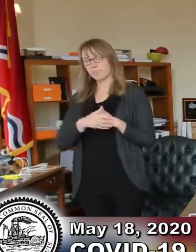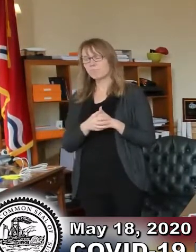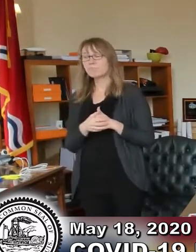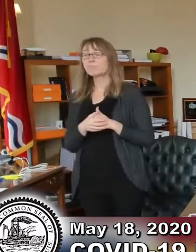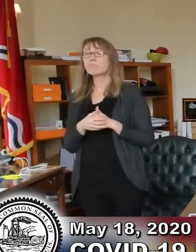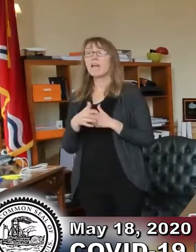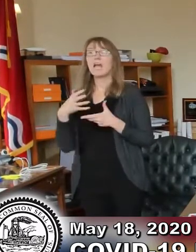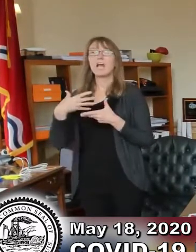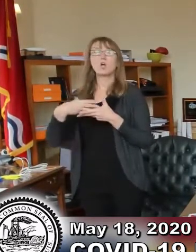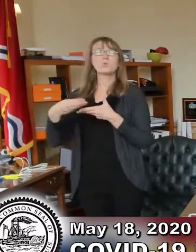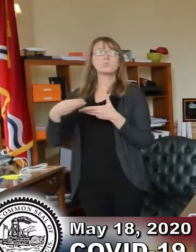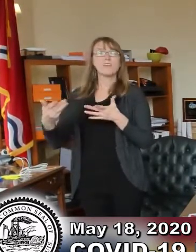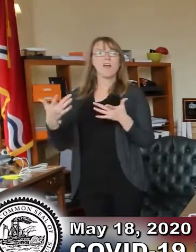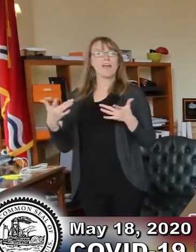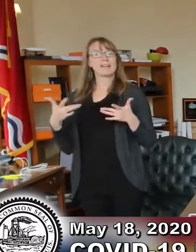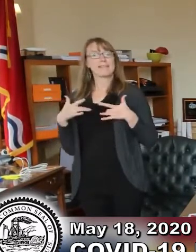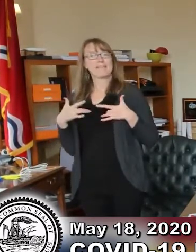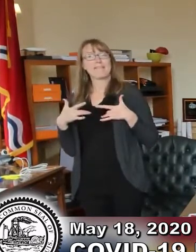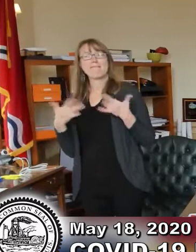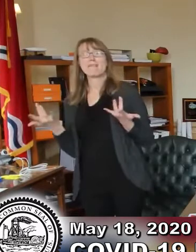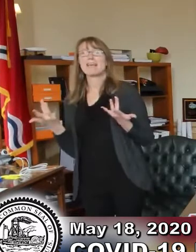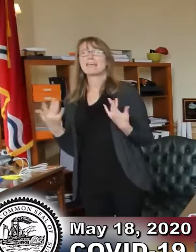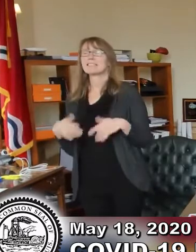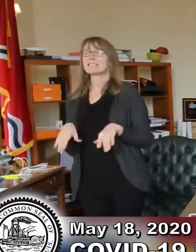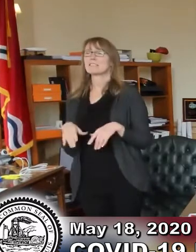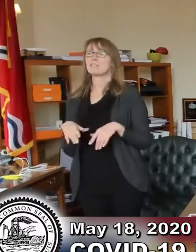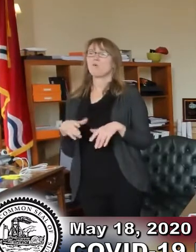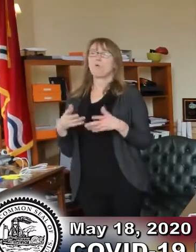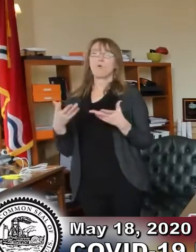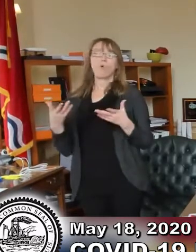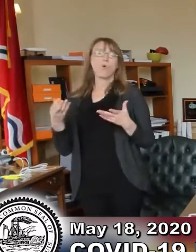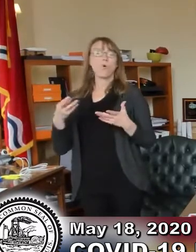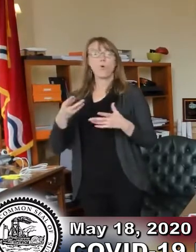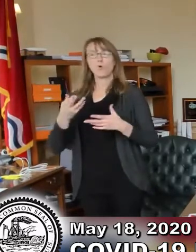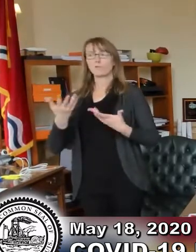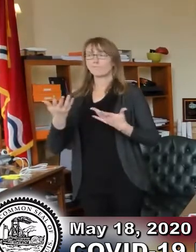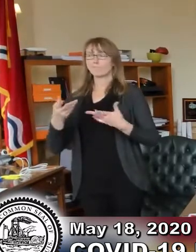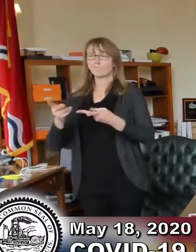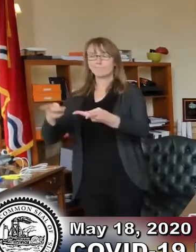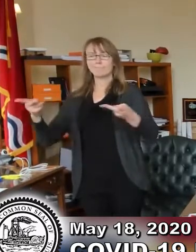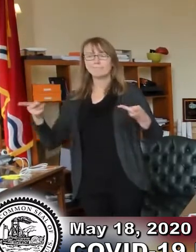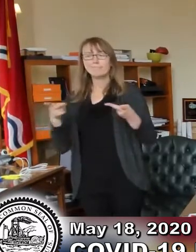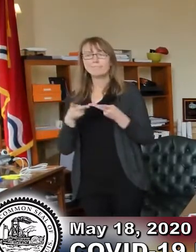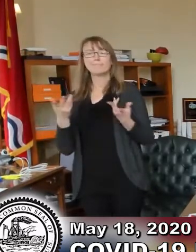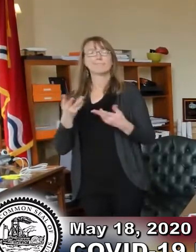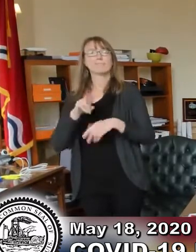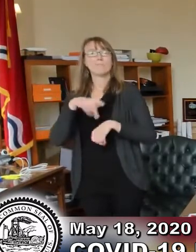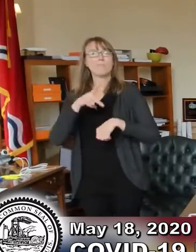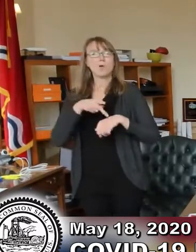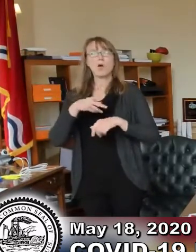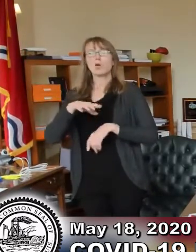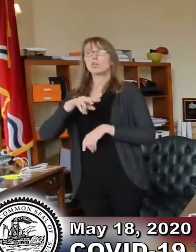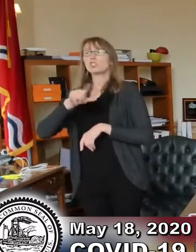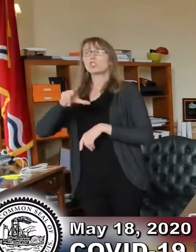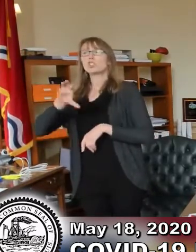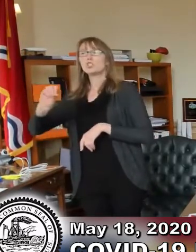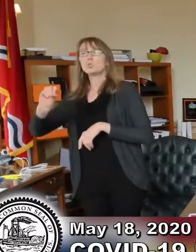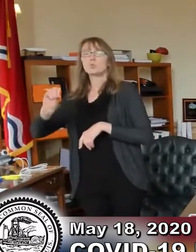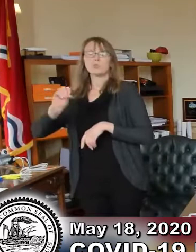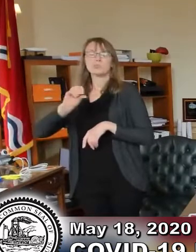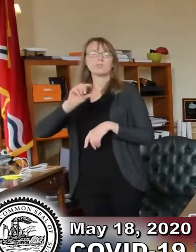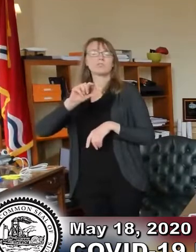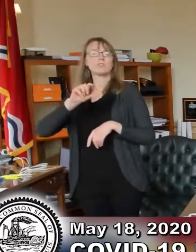outdoor venues and cultural institutions like the zoo and botanical gardens, when those might be able to reopen and